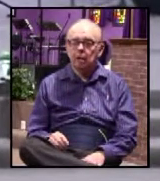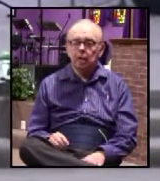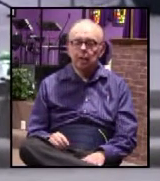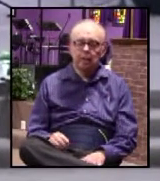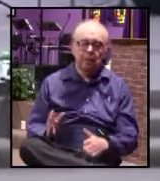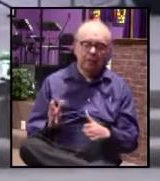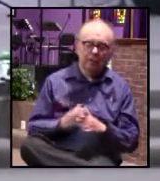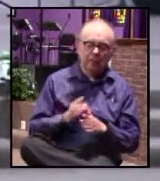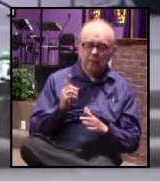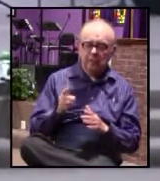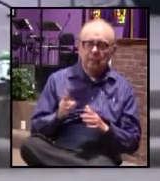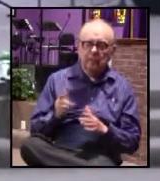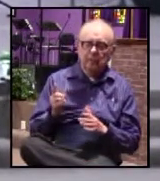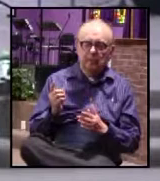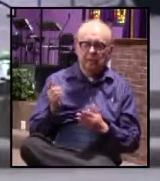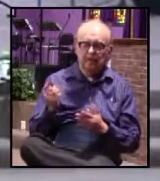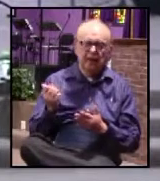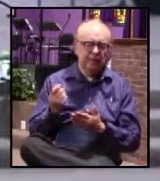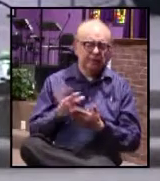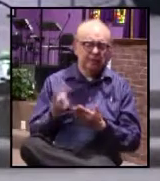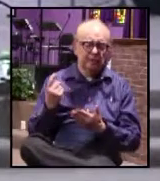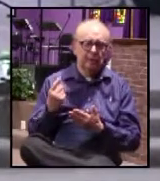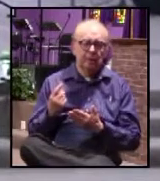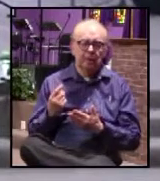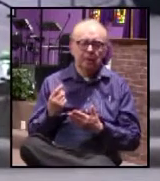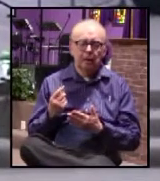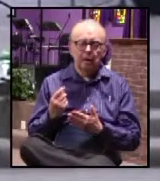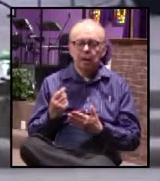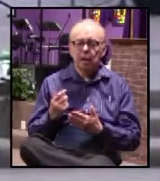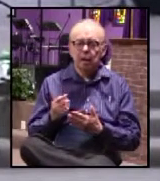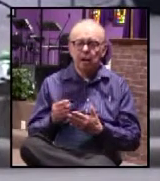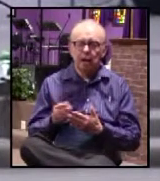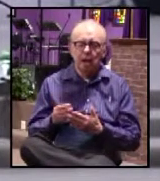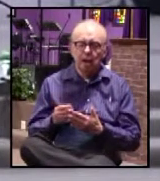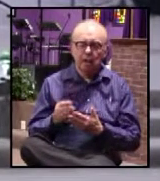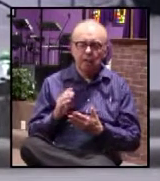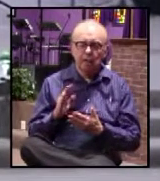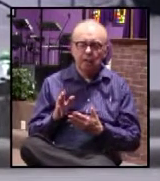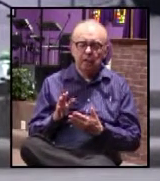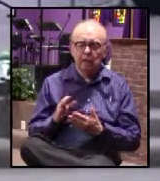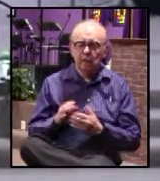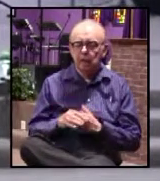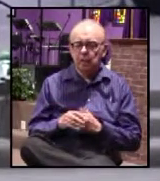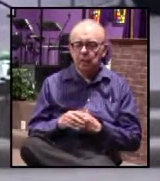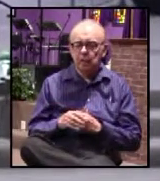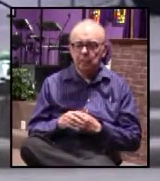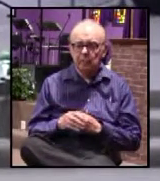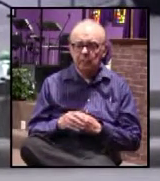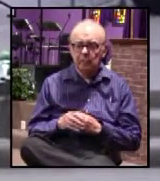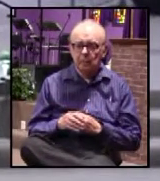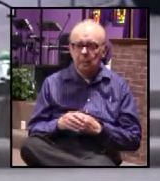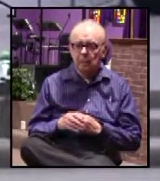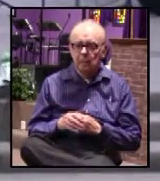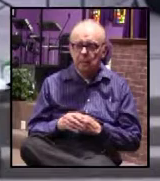I shared with you last couple of weeks, and then I'll turn it over to Michael with his part, and that is this, ladies and